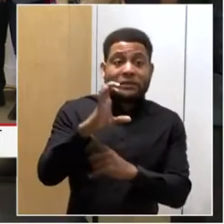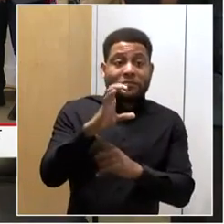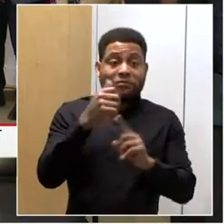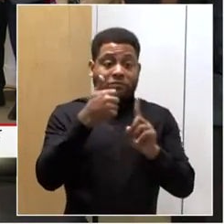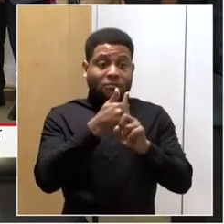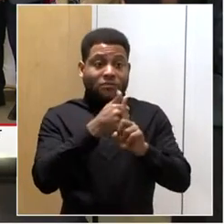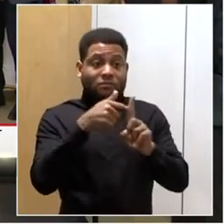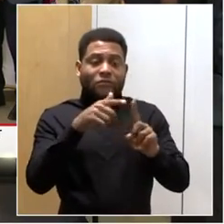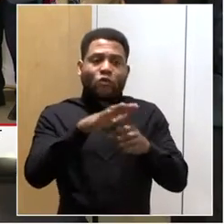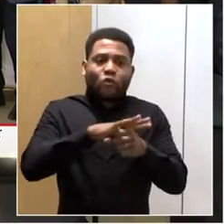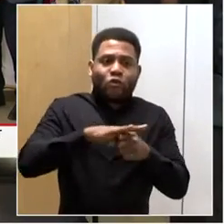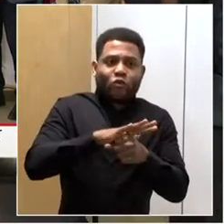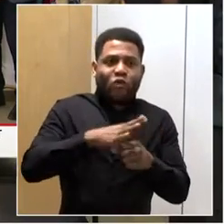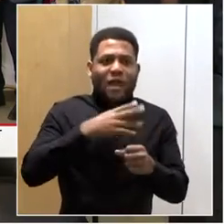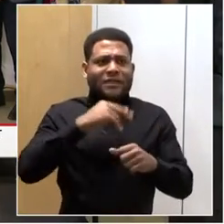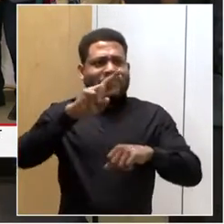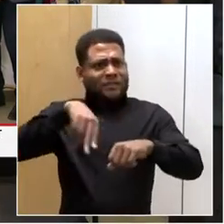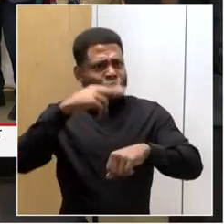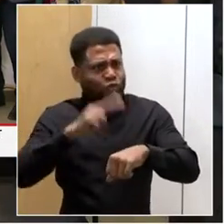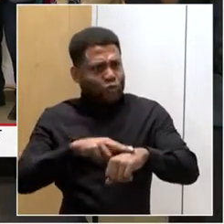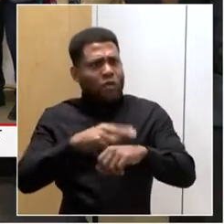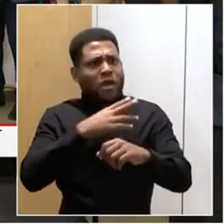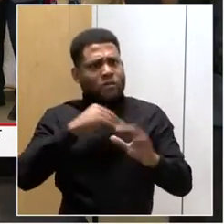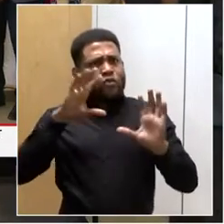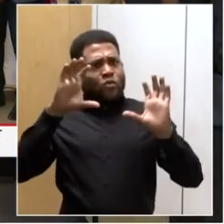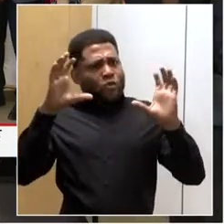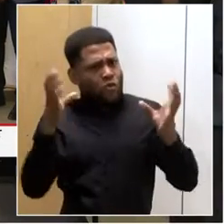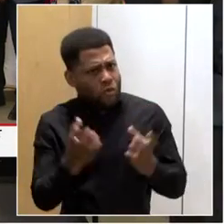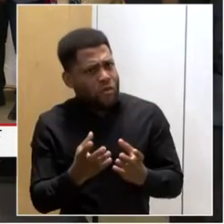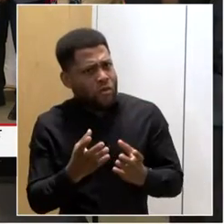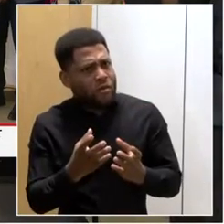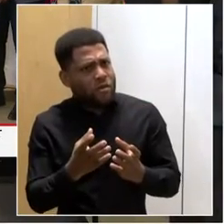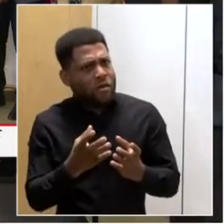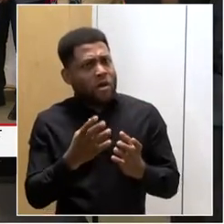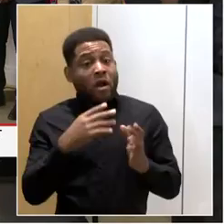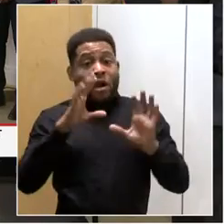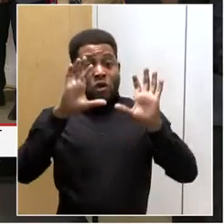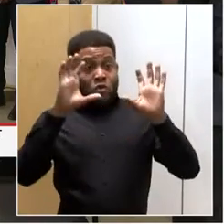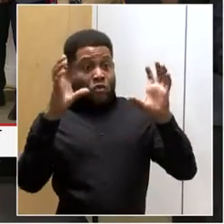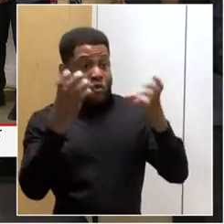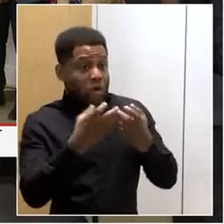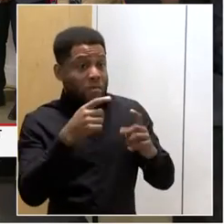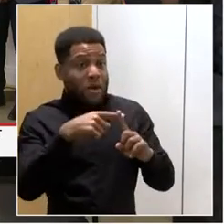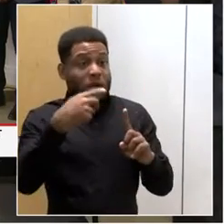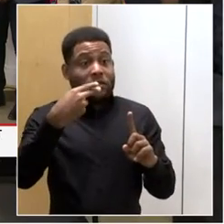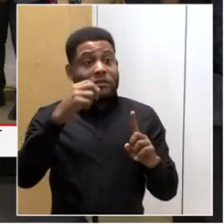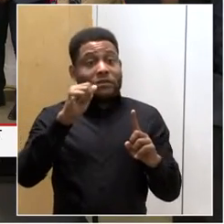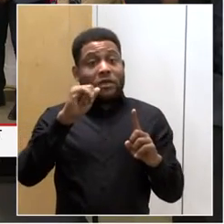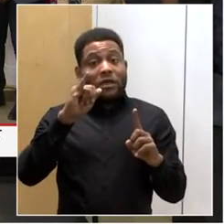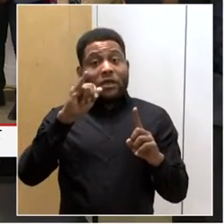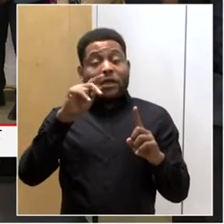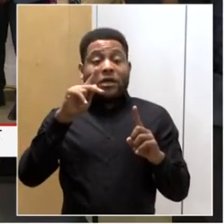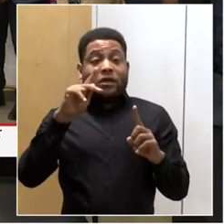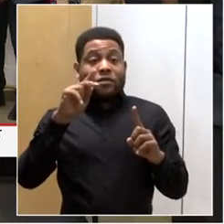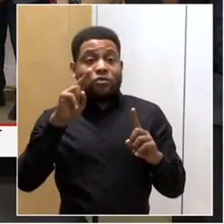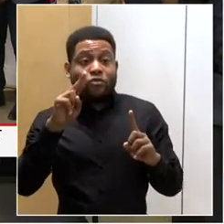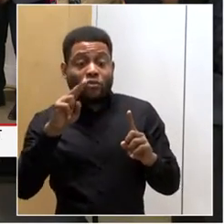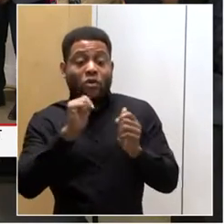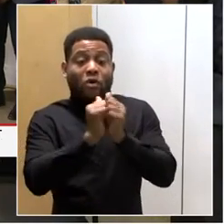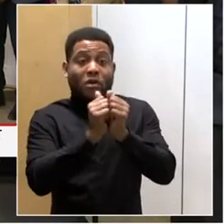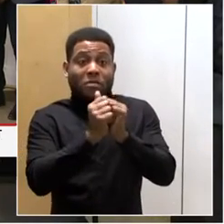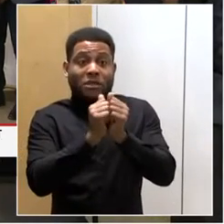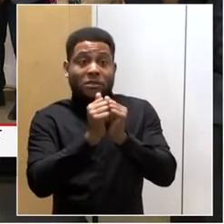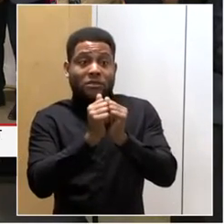And the Golden Haiku Competition, you might be proud to know, is the largest haiku competition in the world.